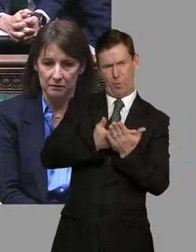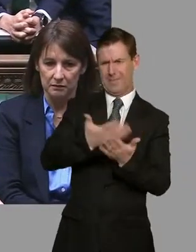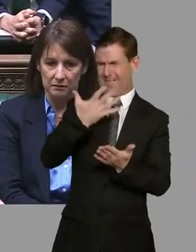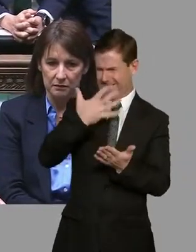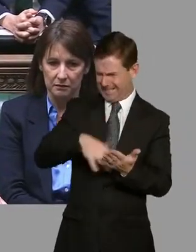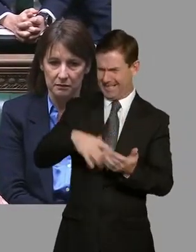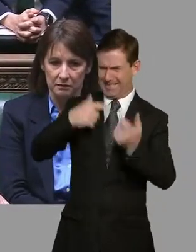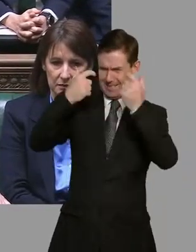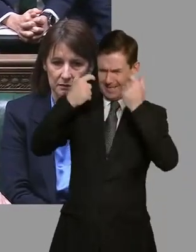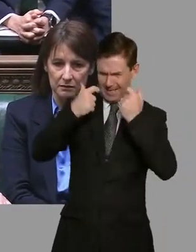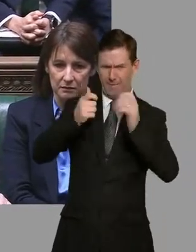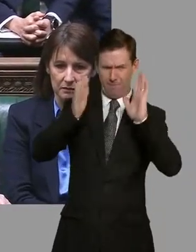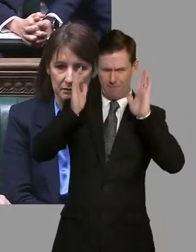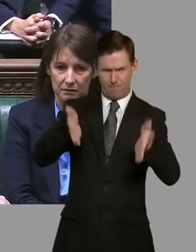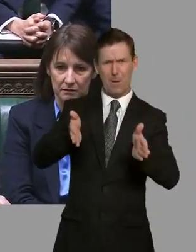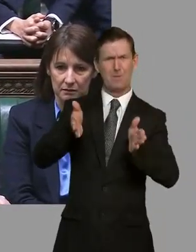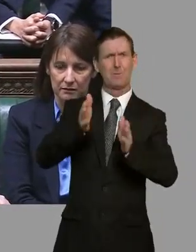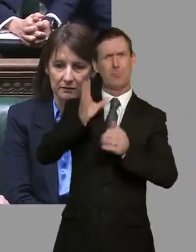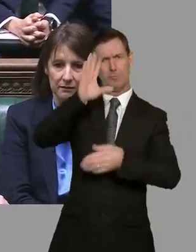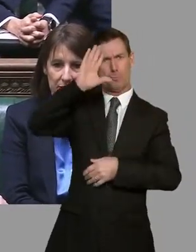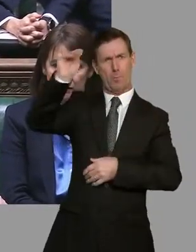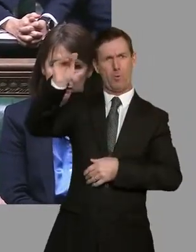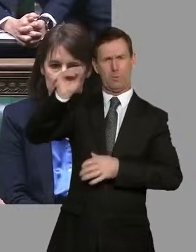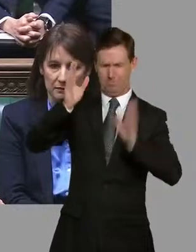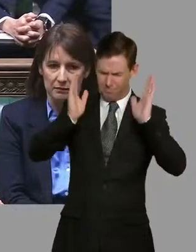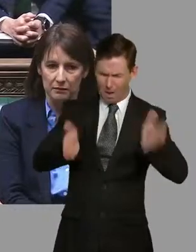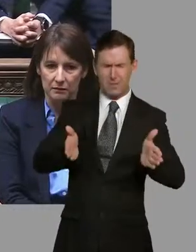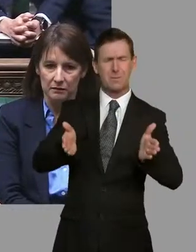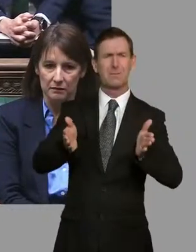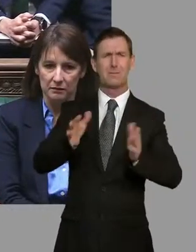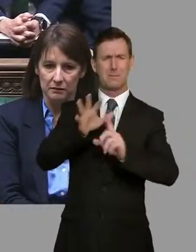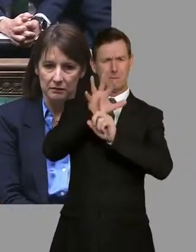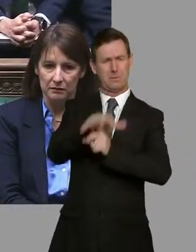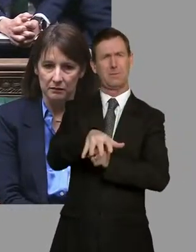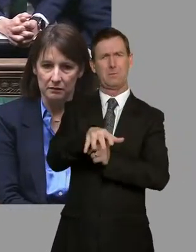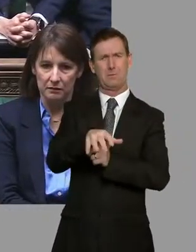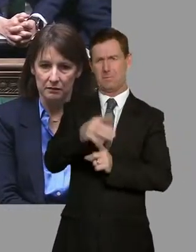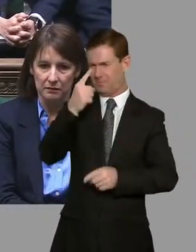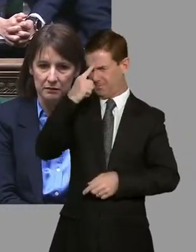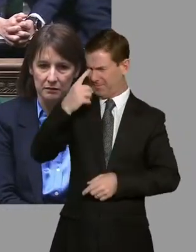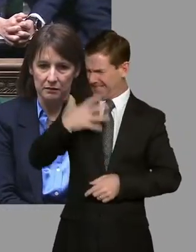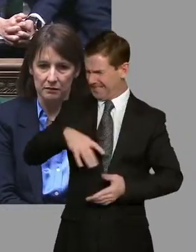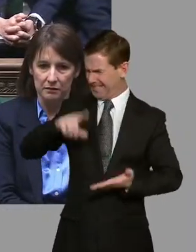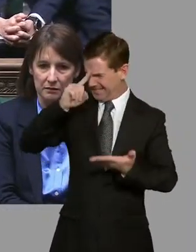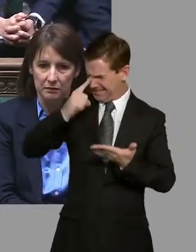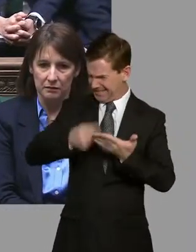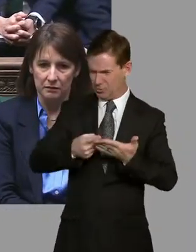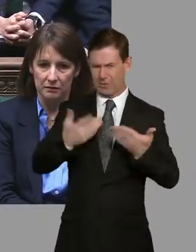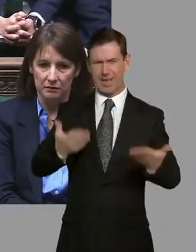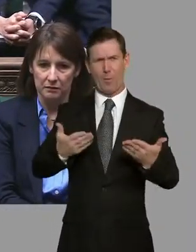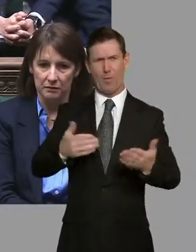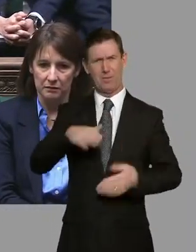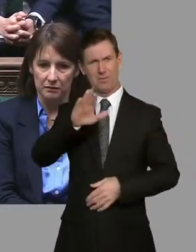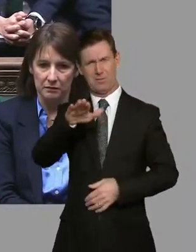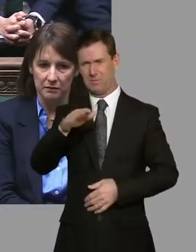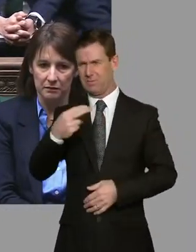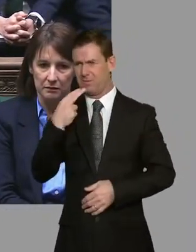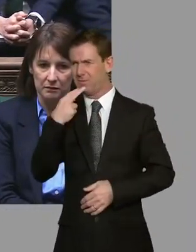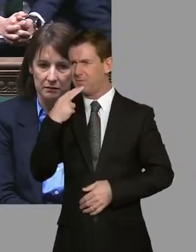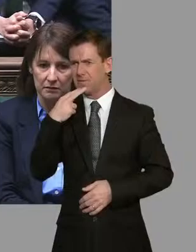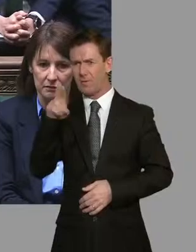be tolerated is the idea that this afternoon members opposite will vote down a bill which